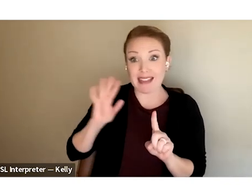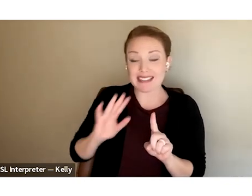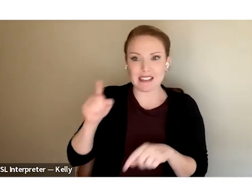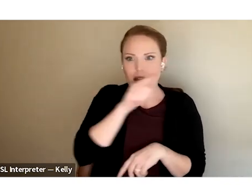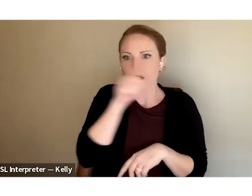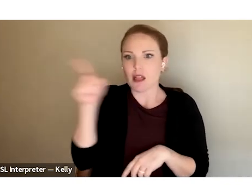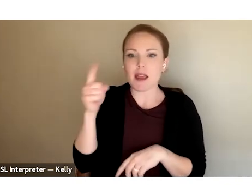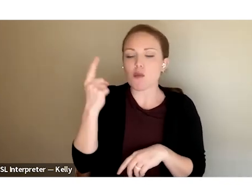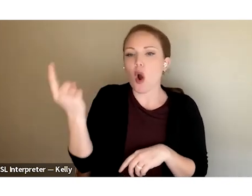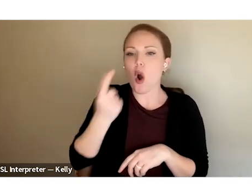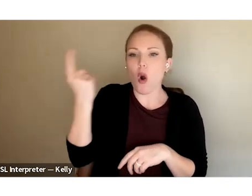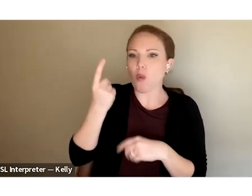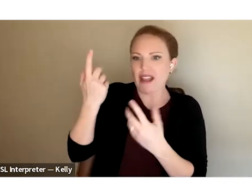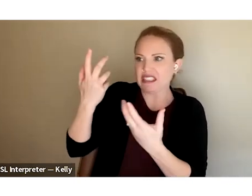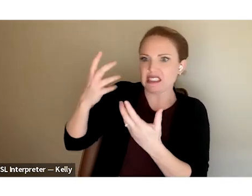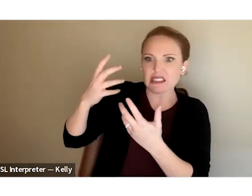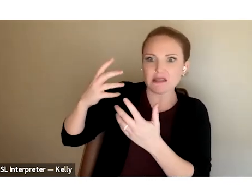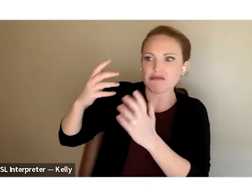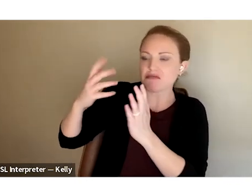extraction for the colonial system.